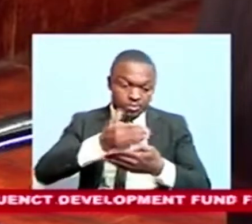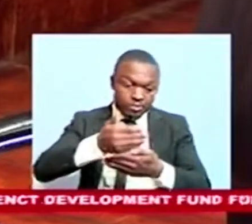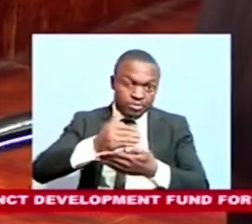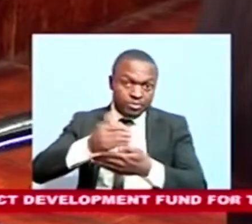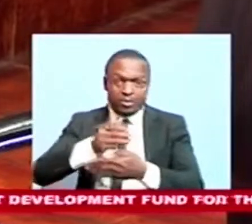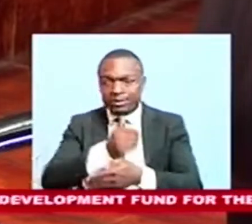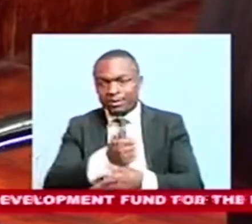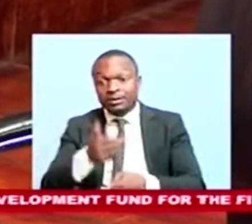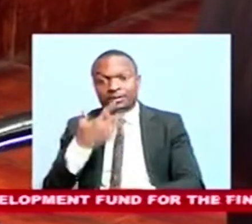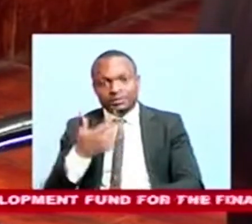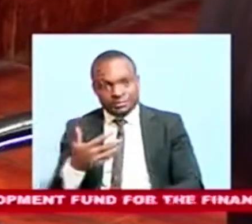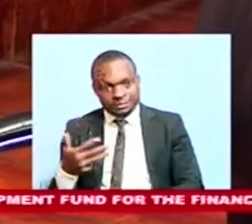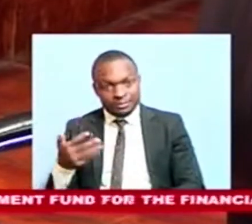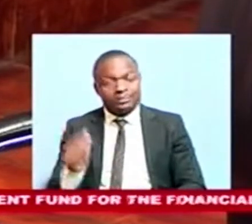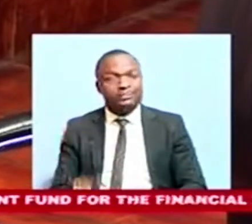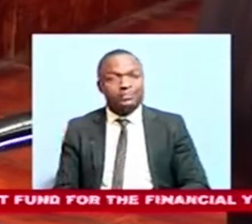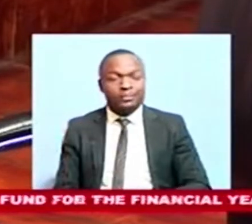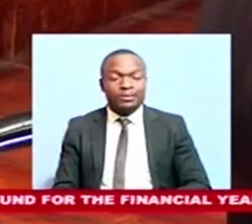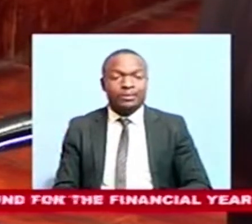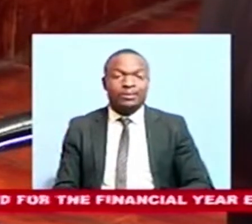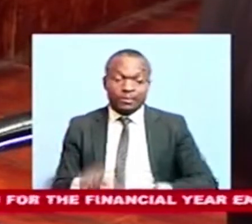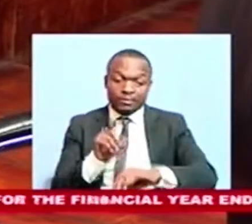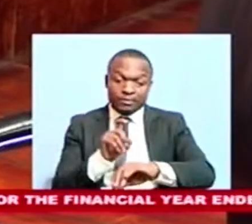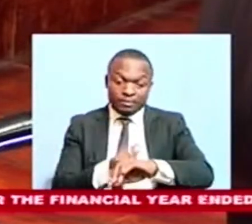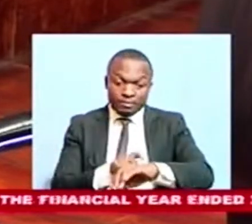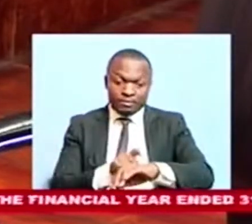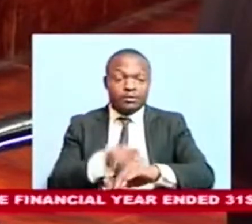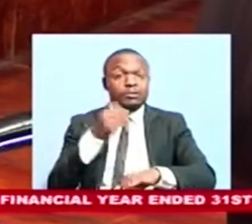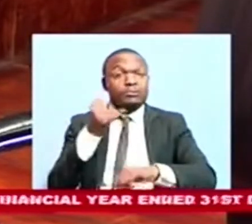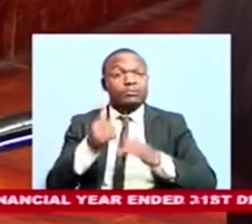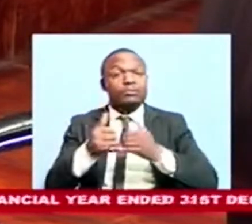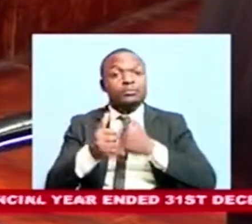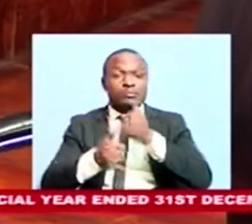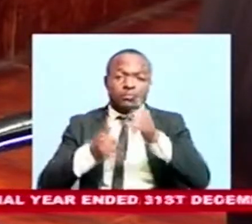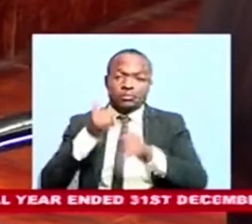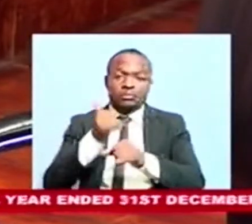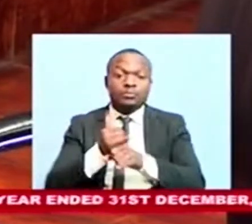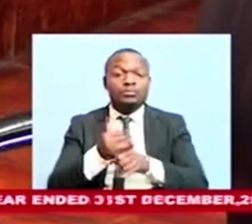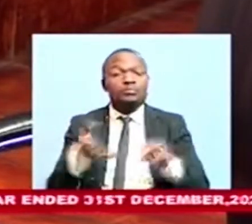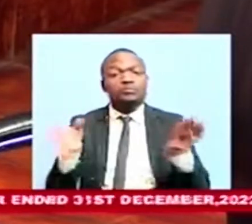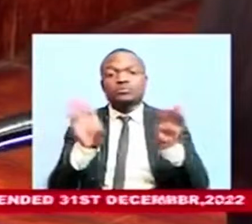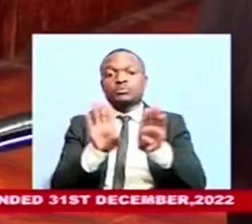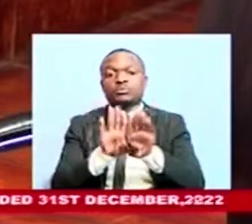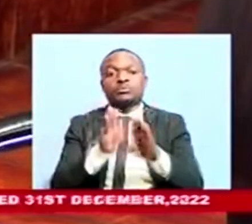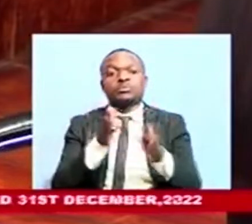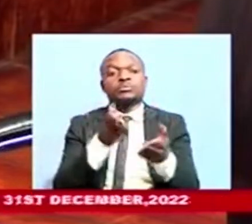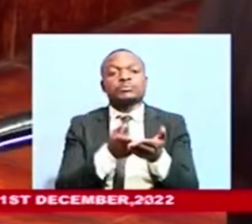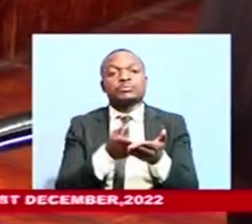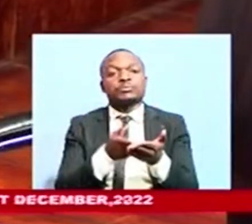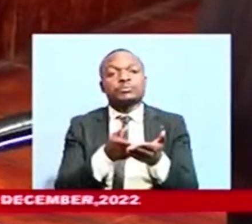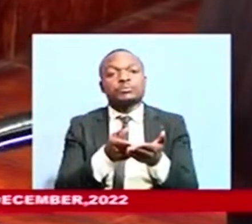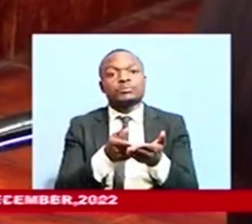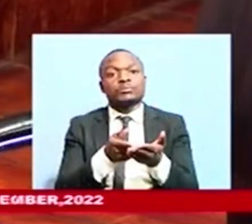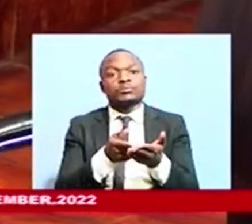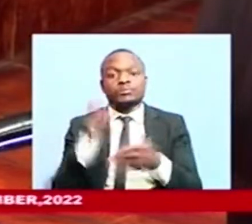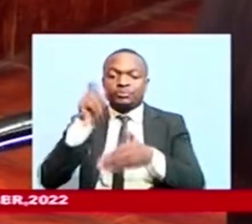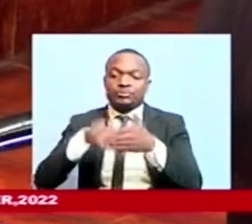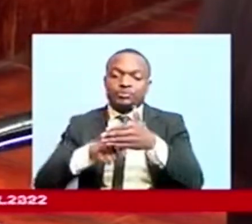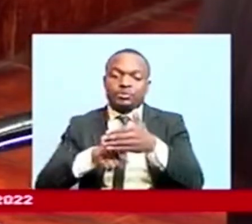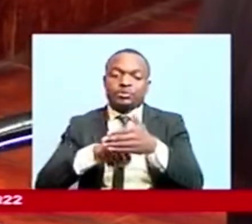there. So during the year end, we had closed with this figure, Chair, which has been